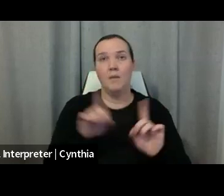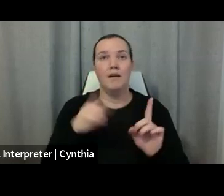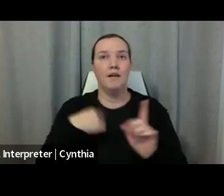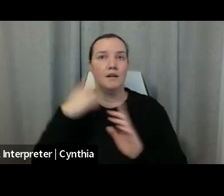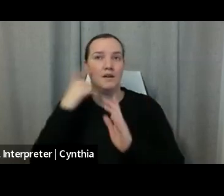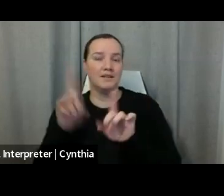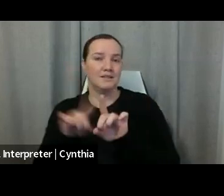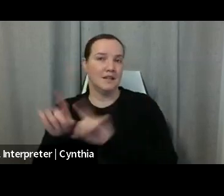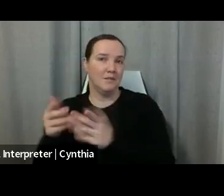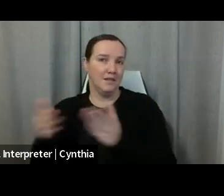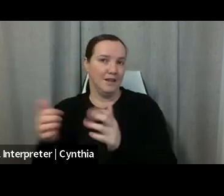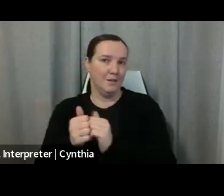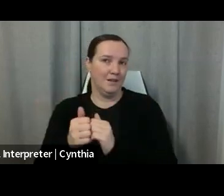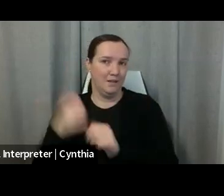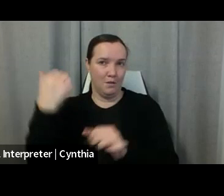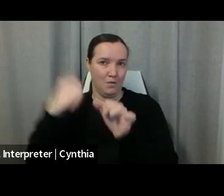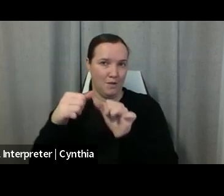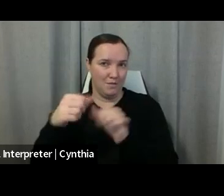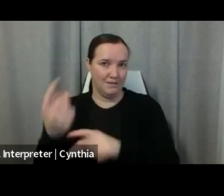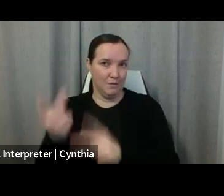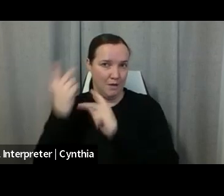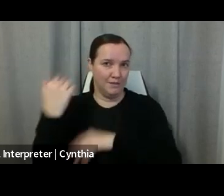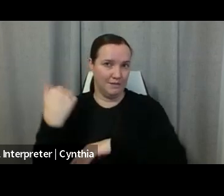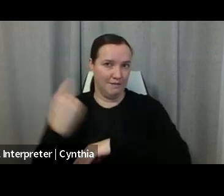when Remembrance Day comes up as well.